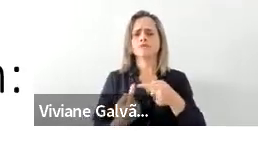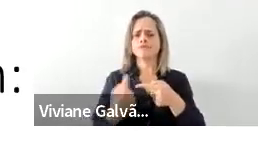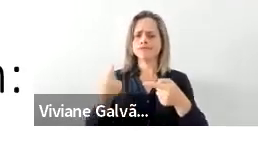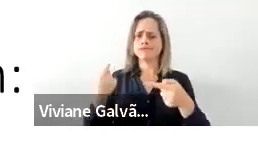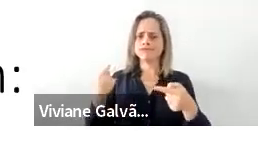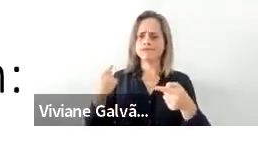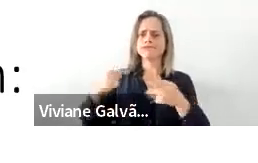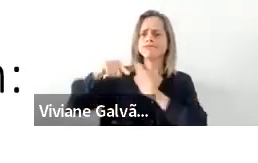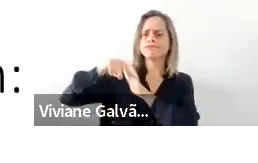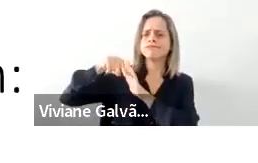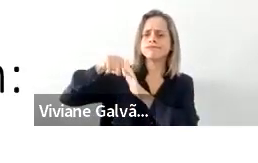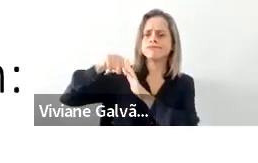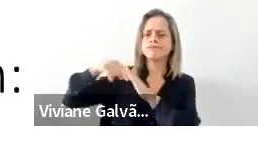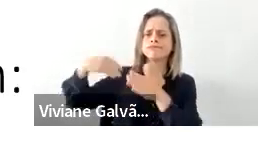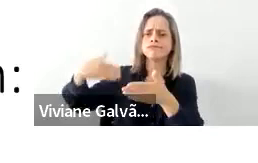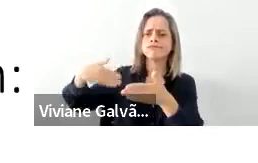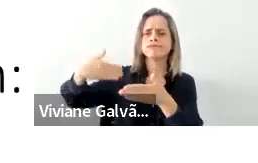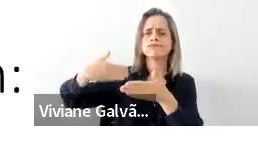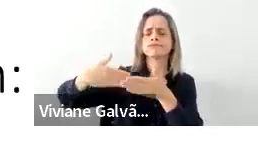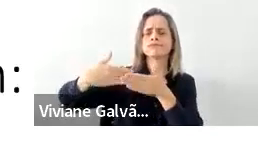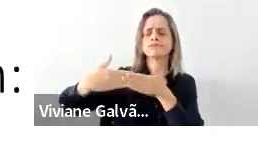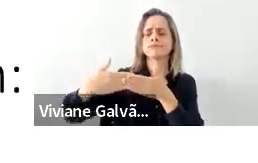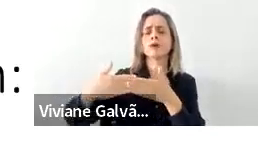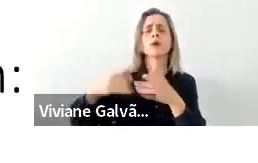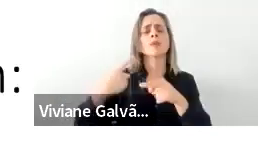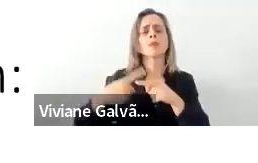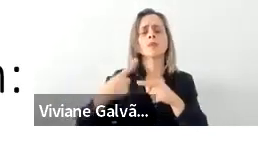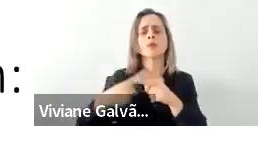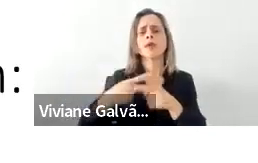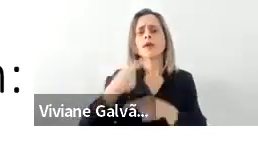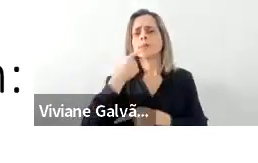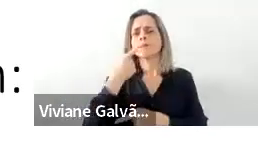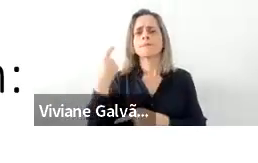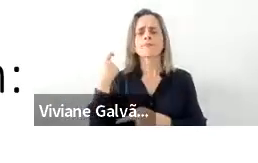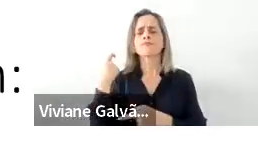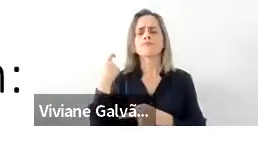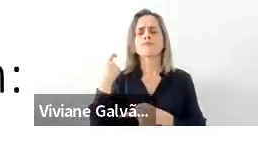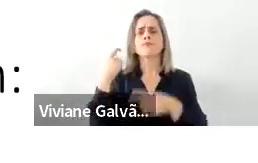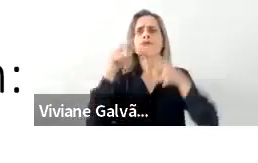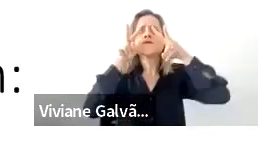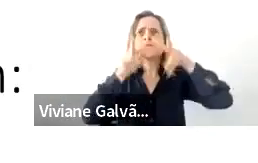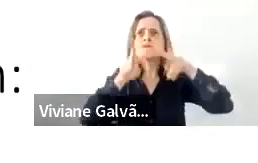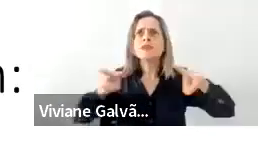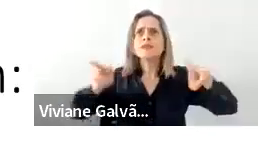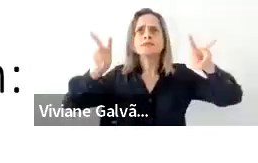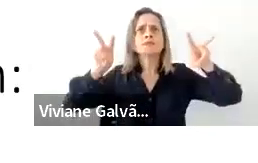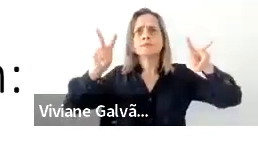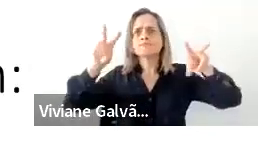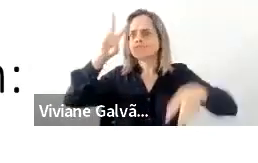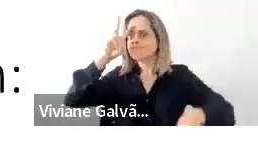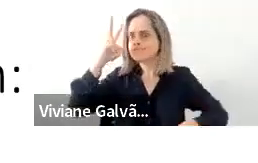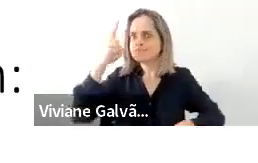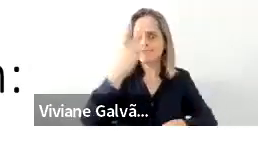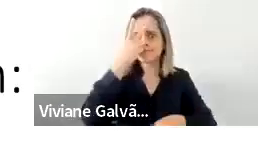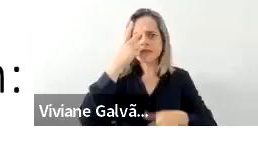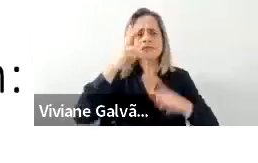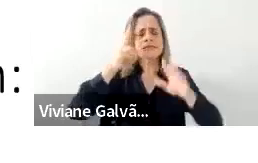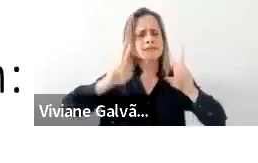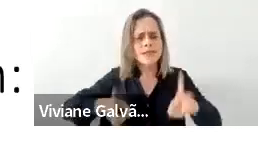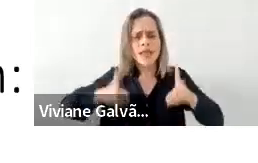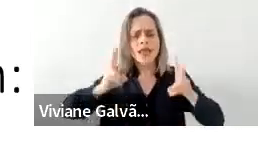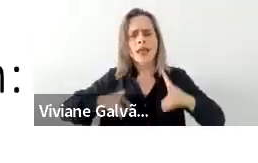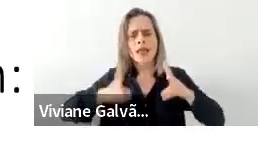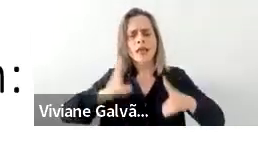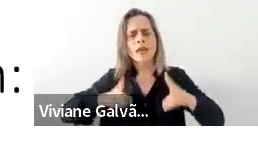And I have to say that my views change every time I read anything. So that's